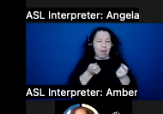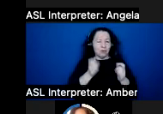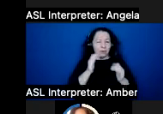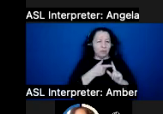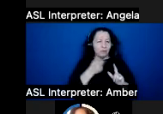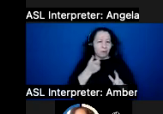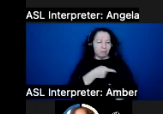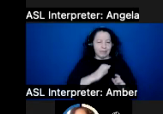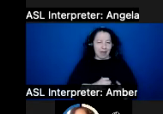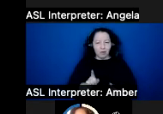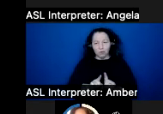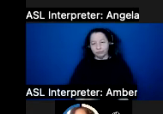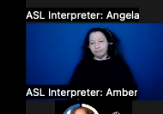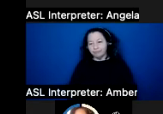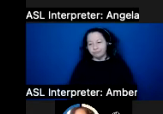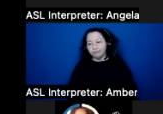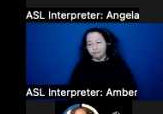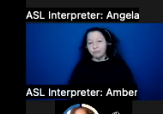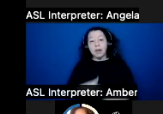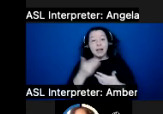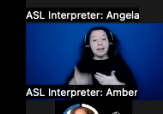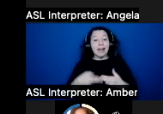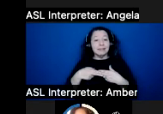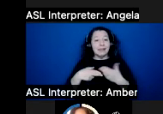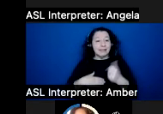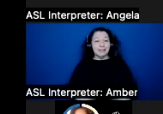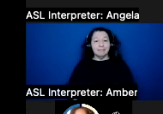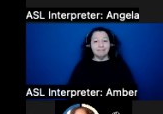as well. Next slide, please.